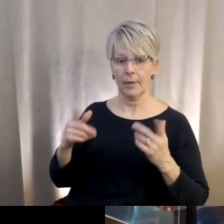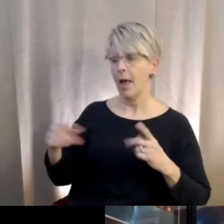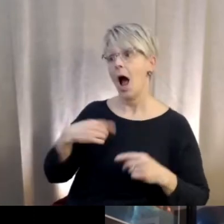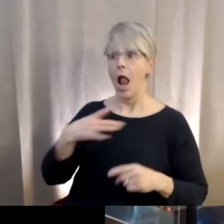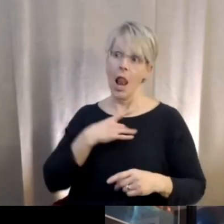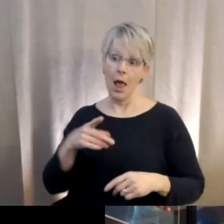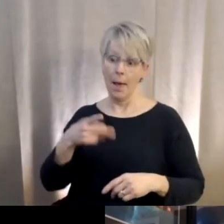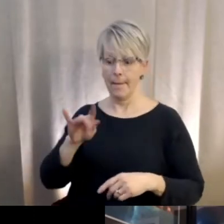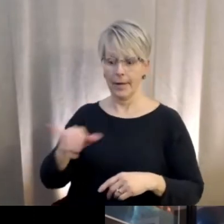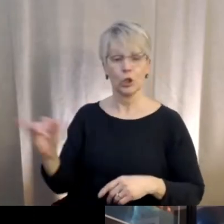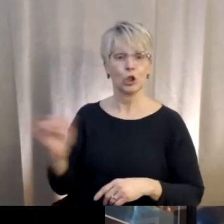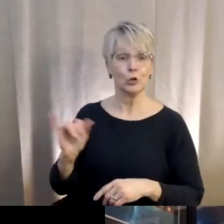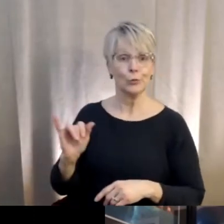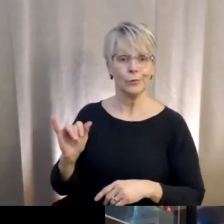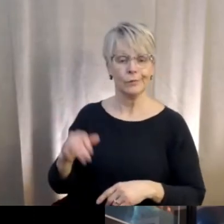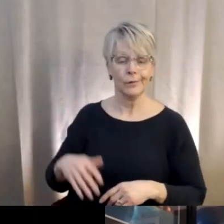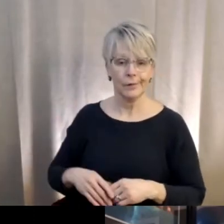So often, especially,